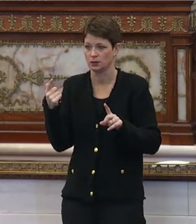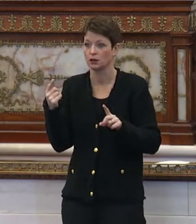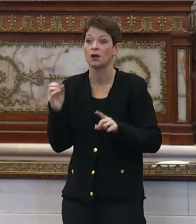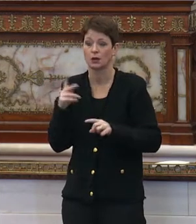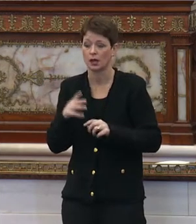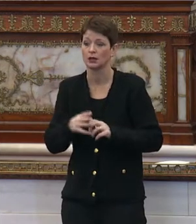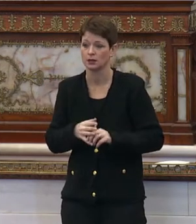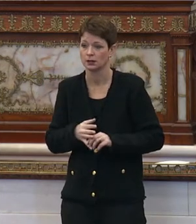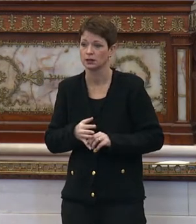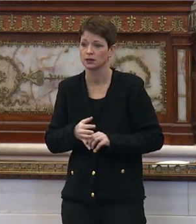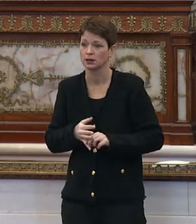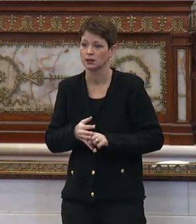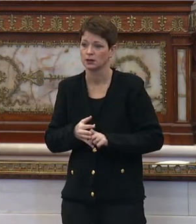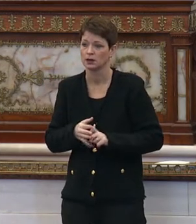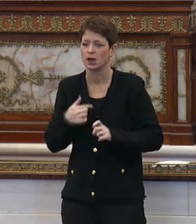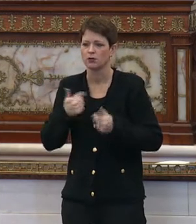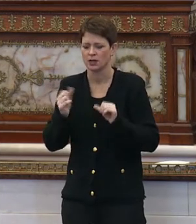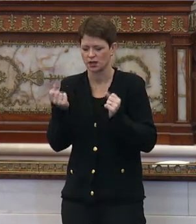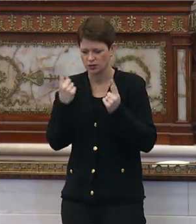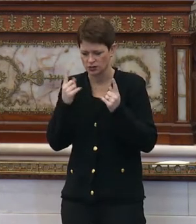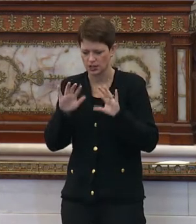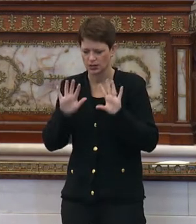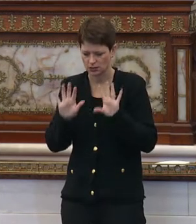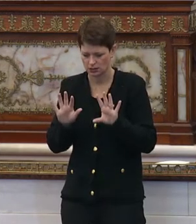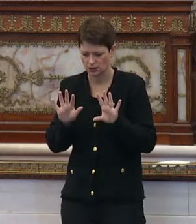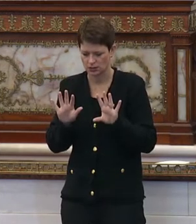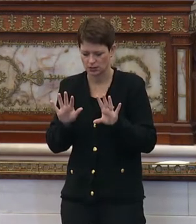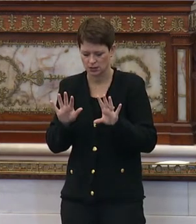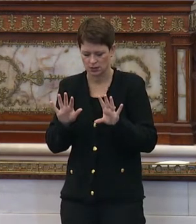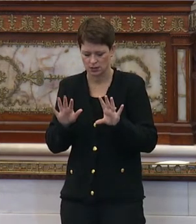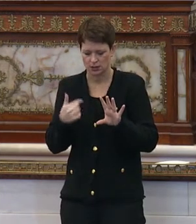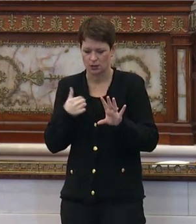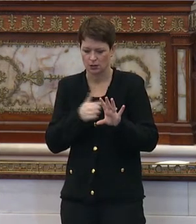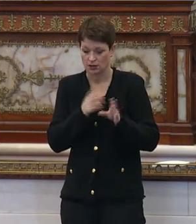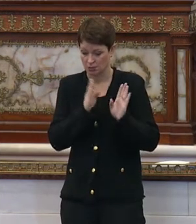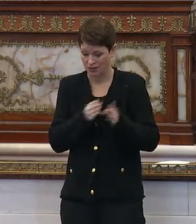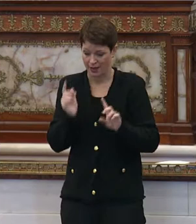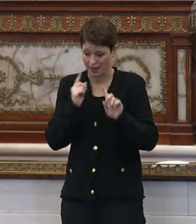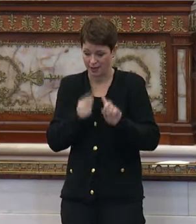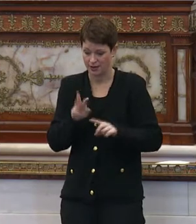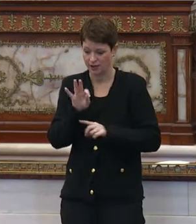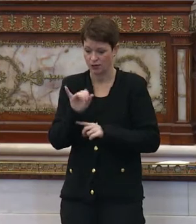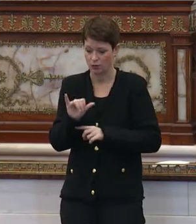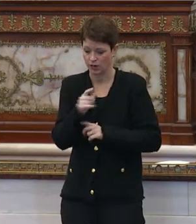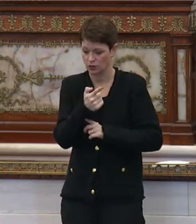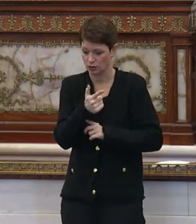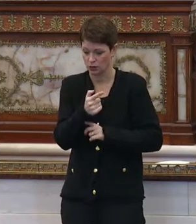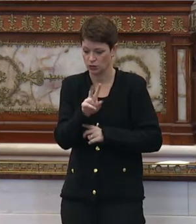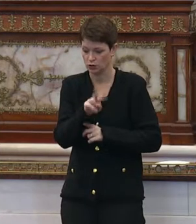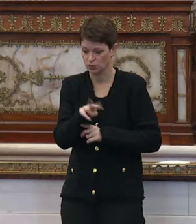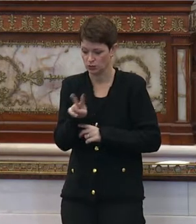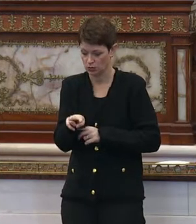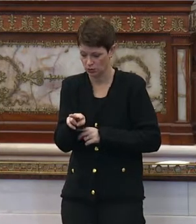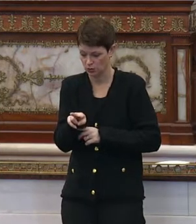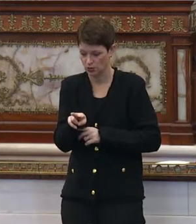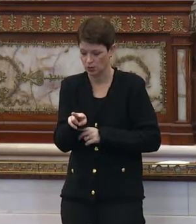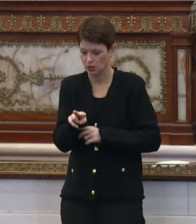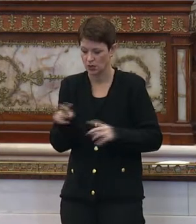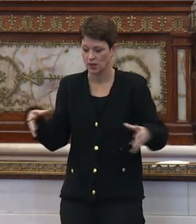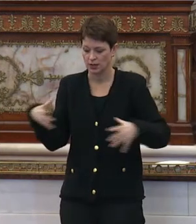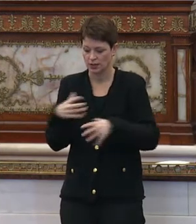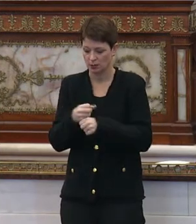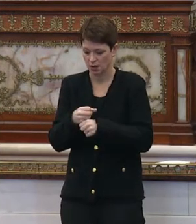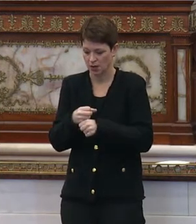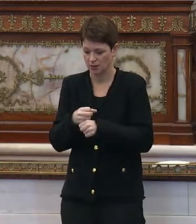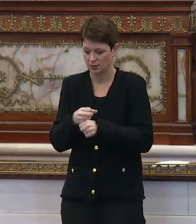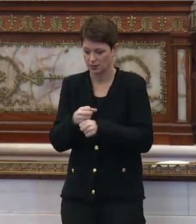2021. Okay. And so I'm just trying to understand, like, where we have the plan is for fiscal year 21 and 22, that we're going to have a combined